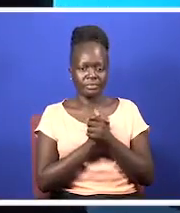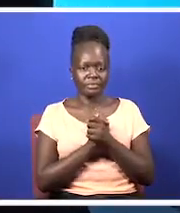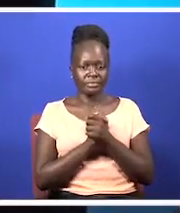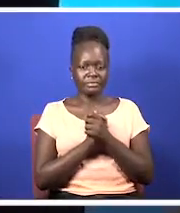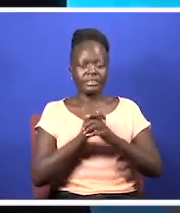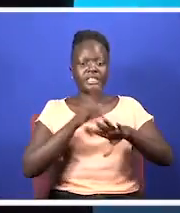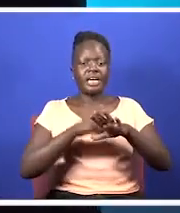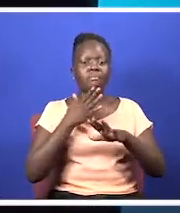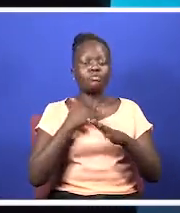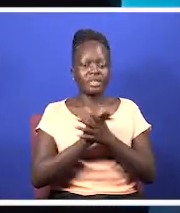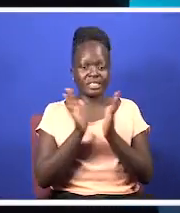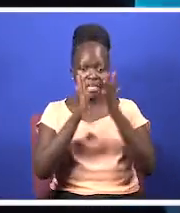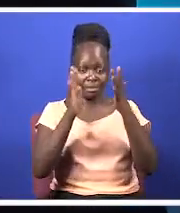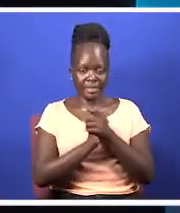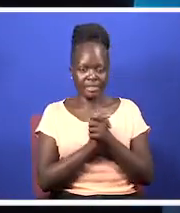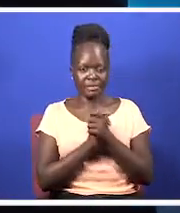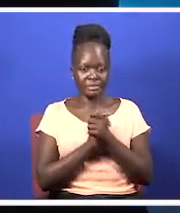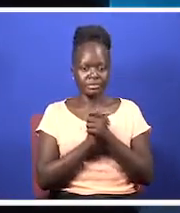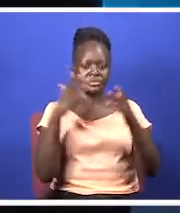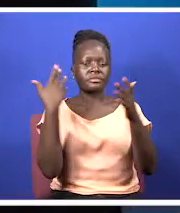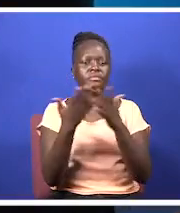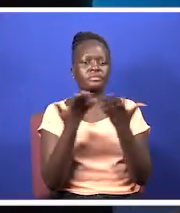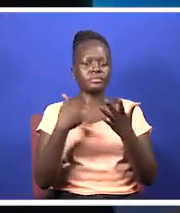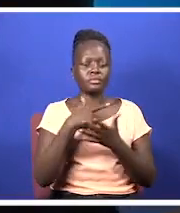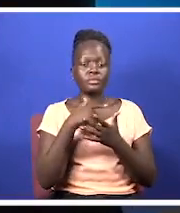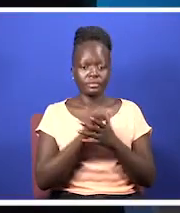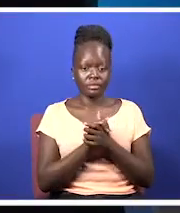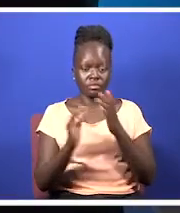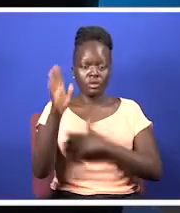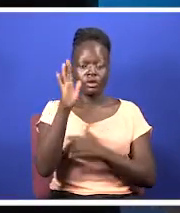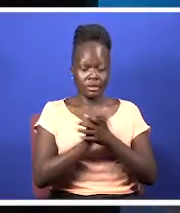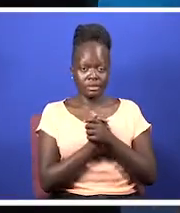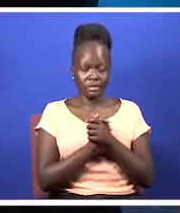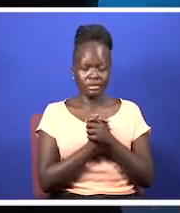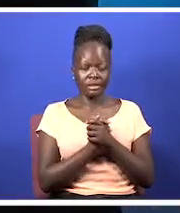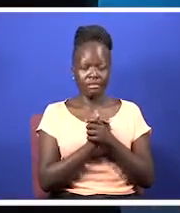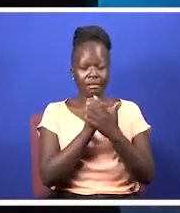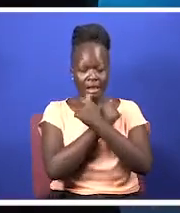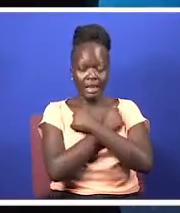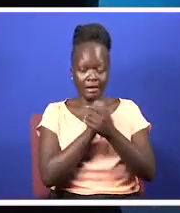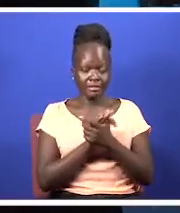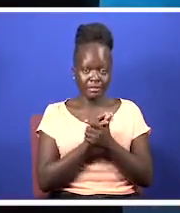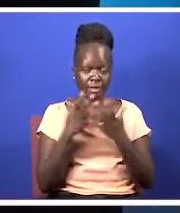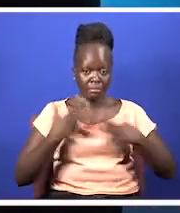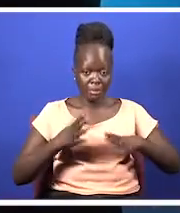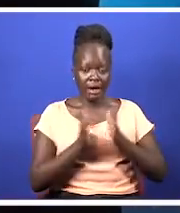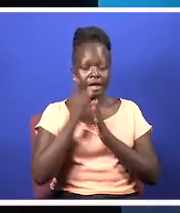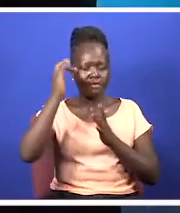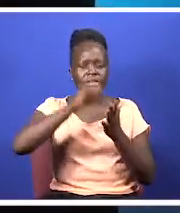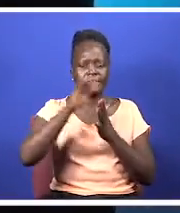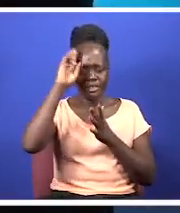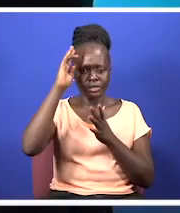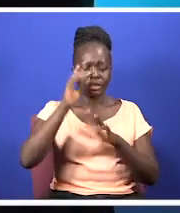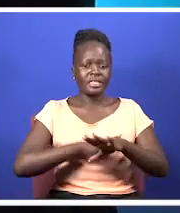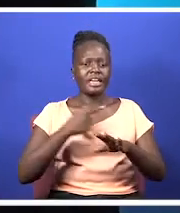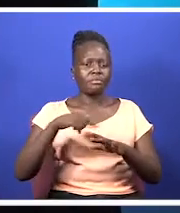Lord when we want to celebrate the fact that we are God's objects of love. And for that reason, while